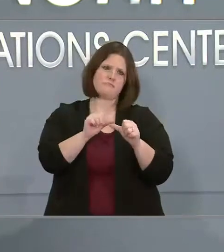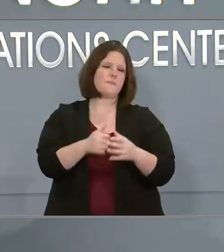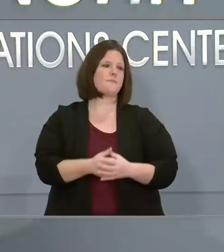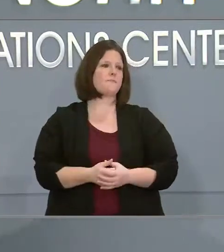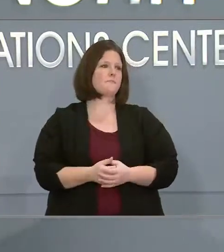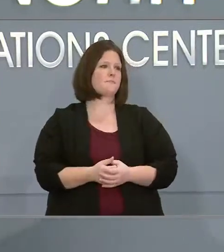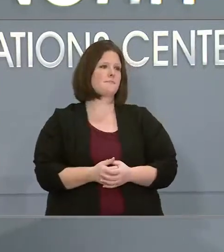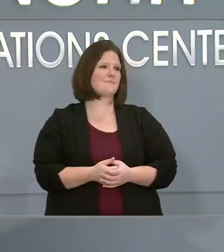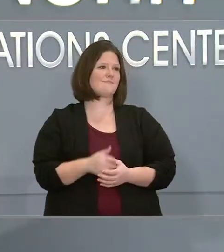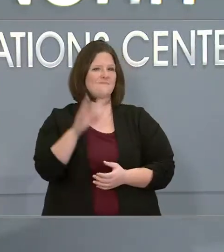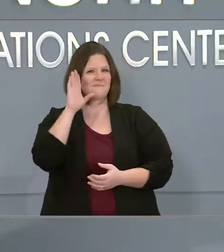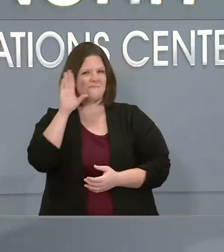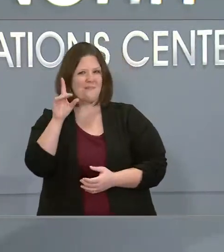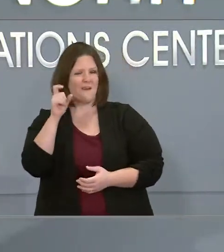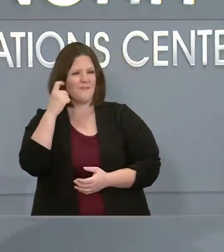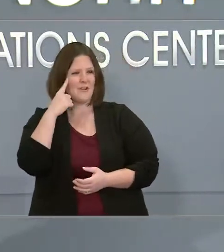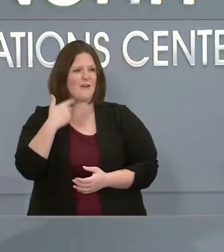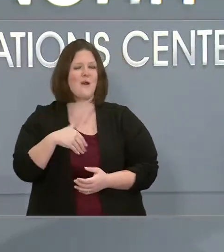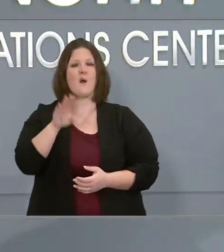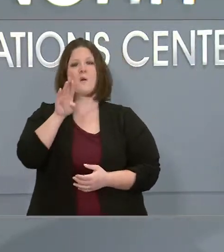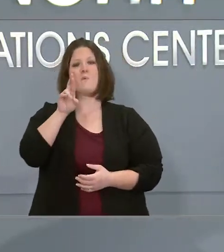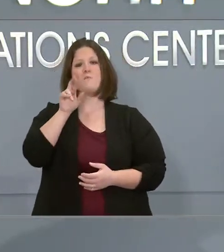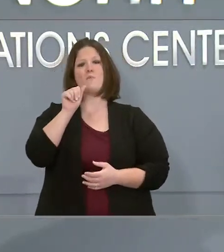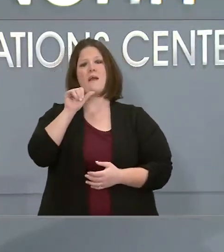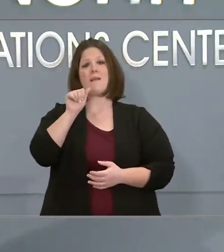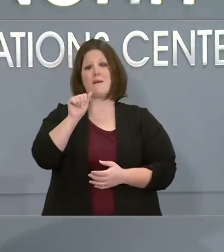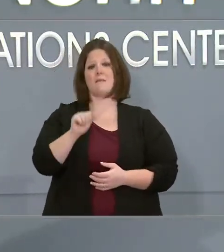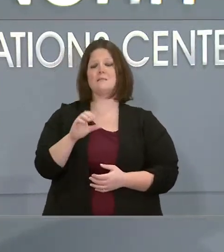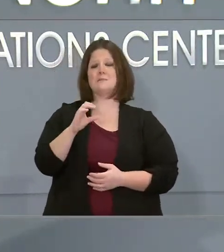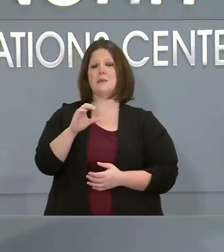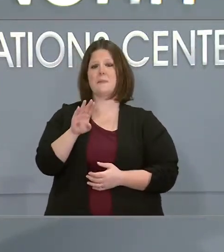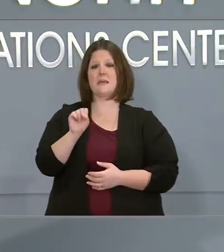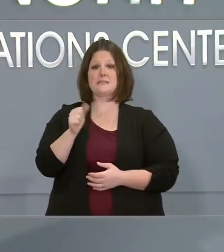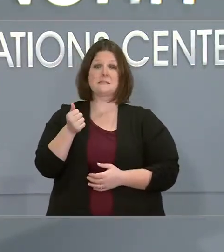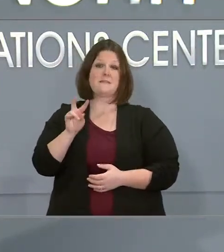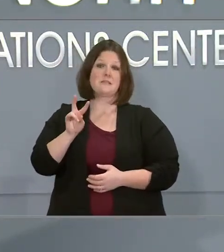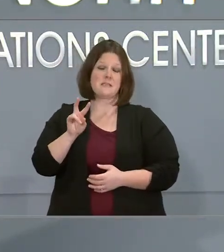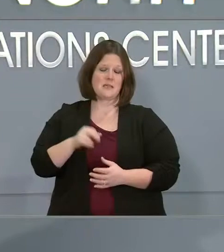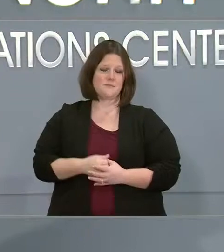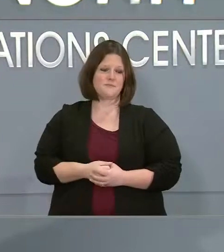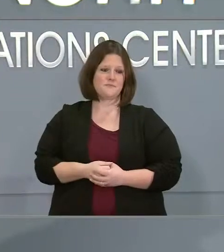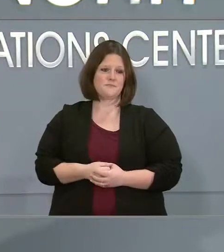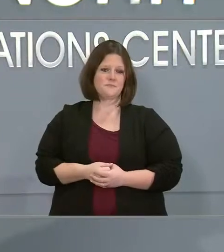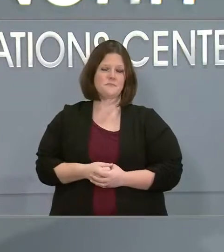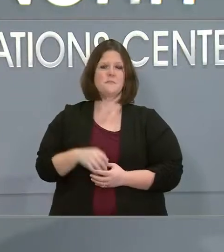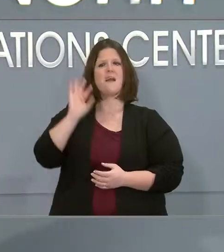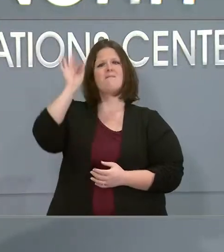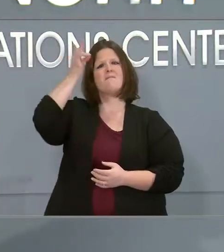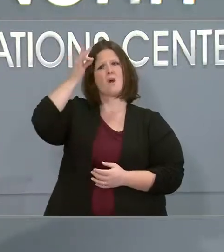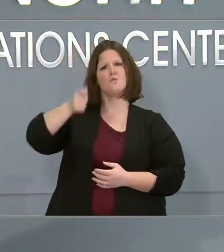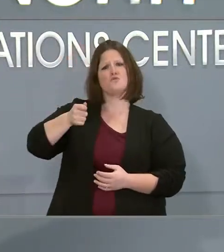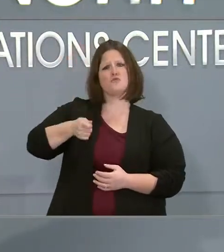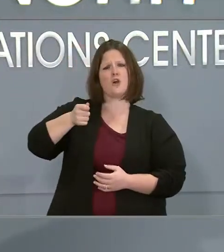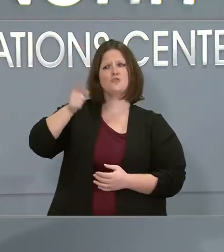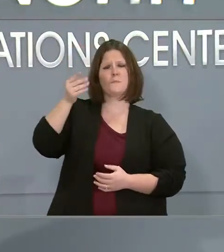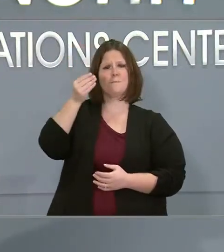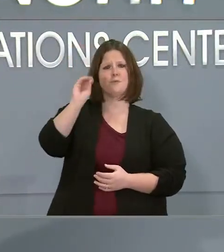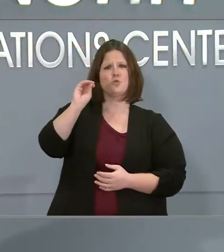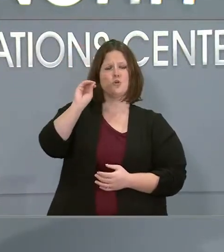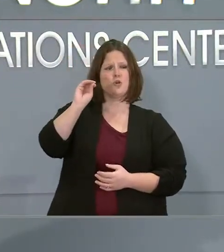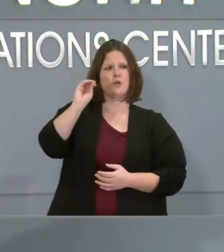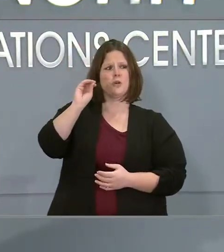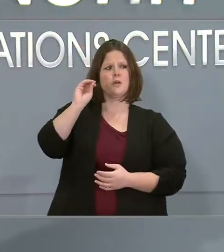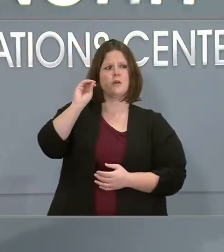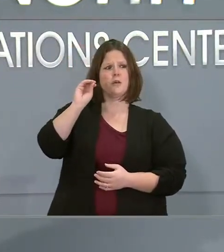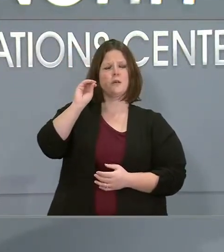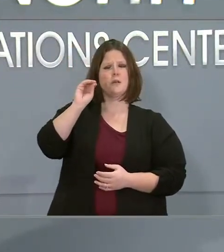Yes. Good afternoon, Governor. Brea Hollingsworth with CBS 17 News. A federal judge in Missouri temporarily